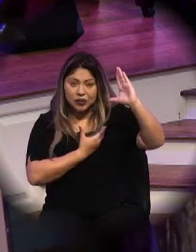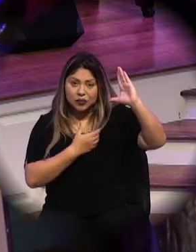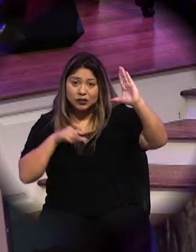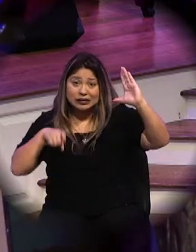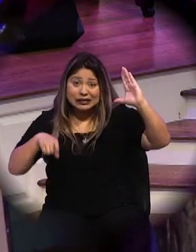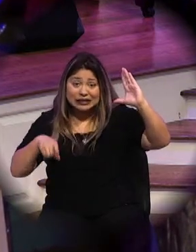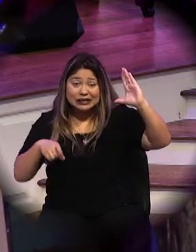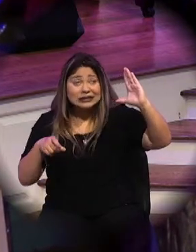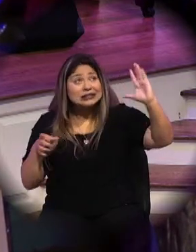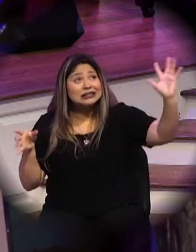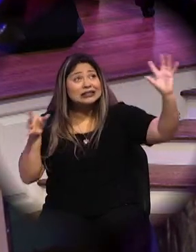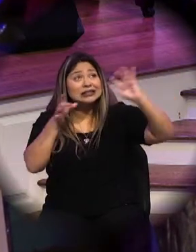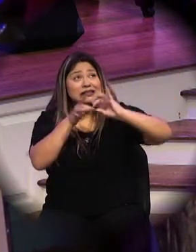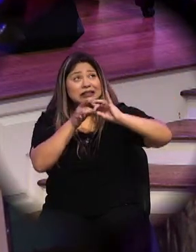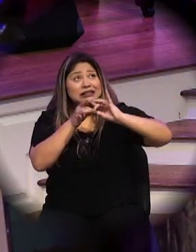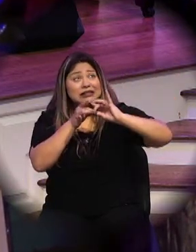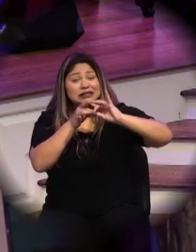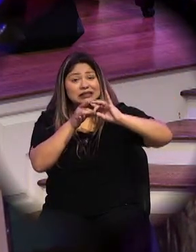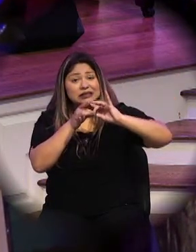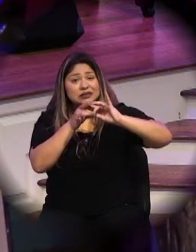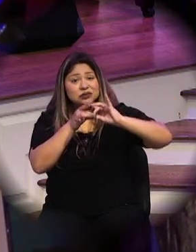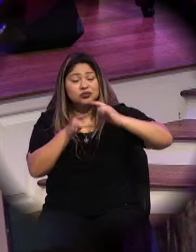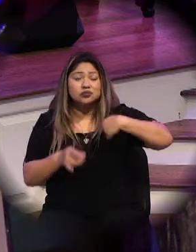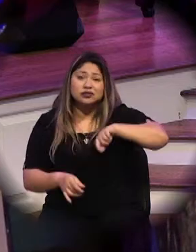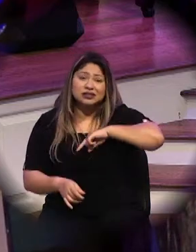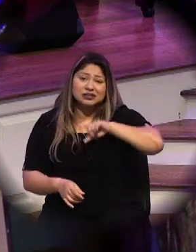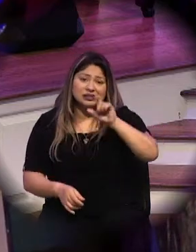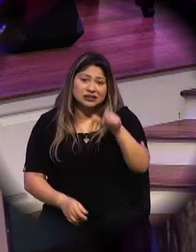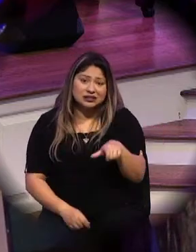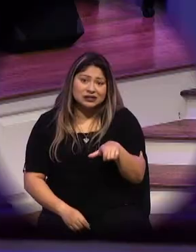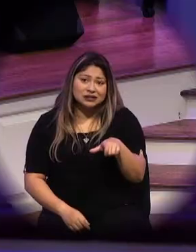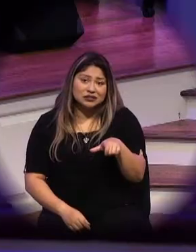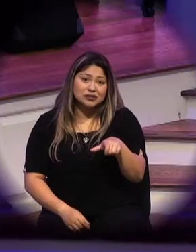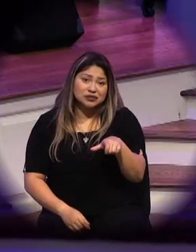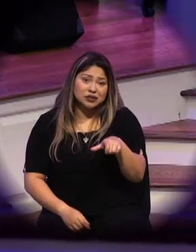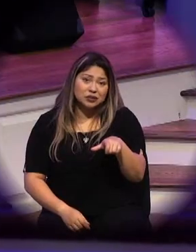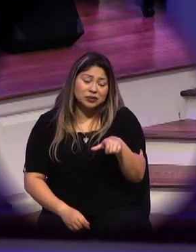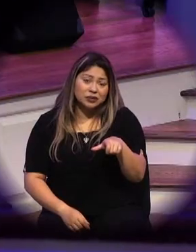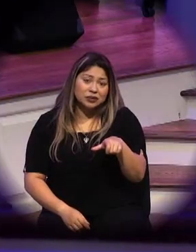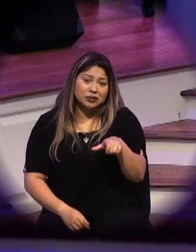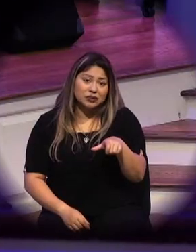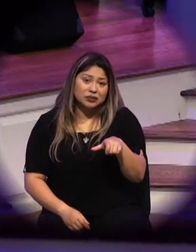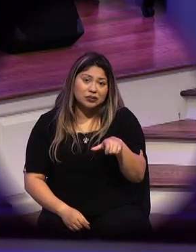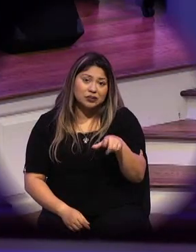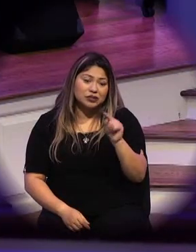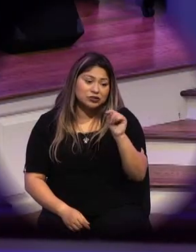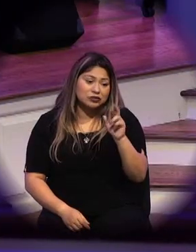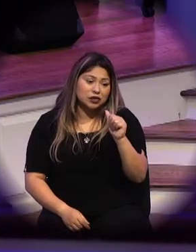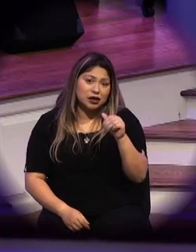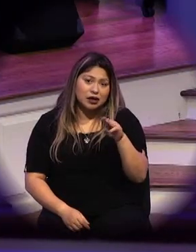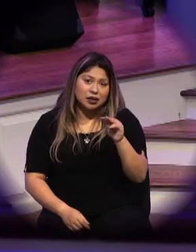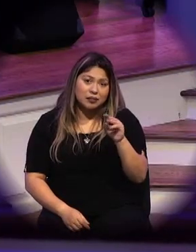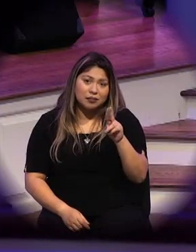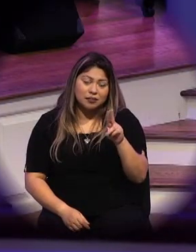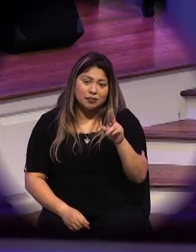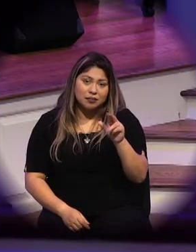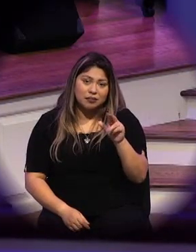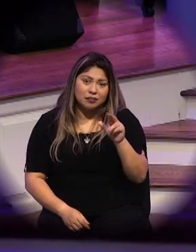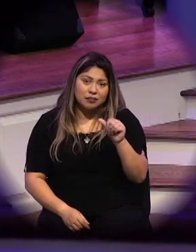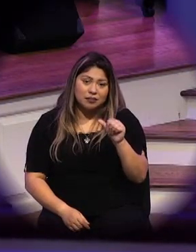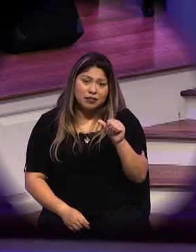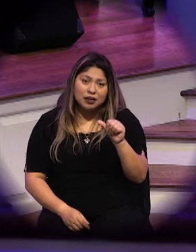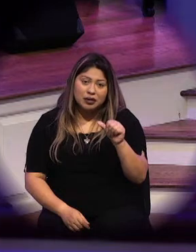cause to go through the trauma of trading places. Maybe you haven't thought about